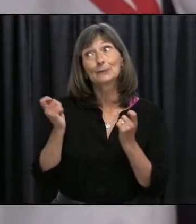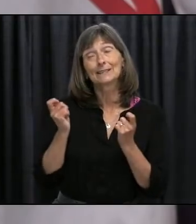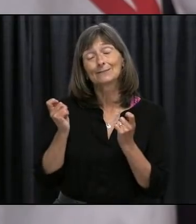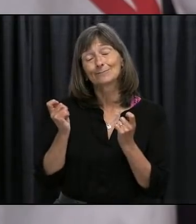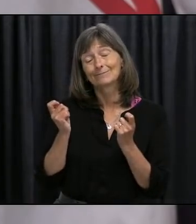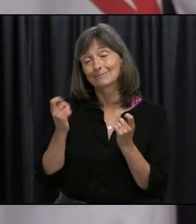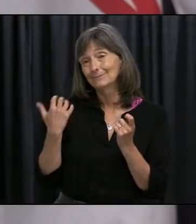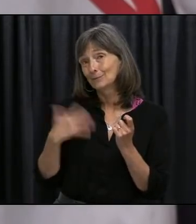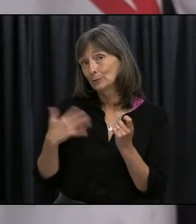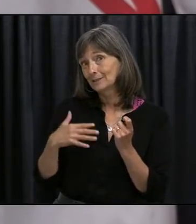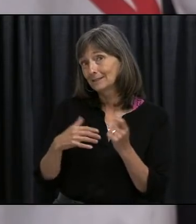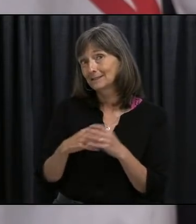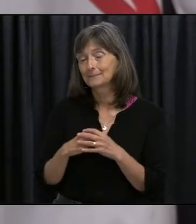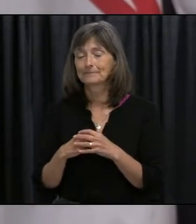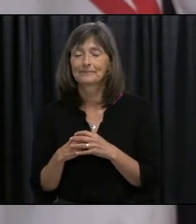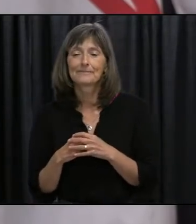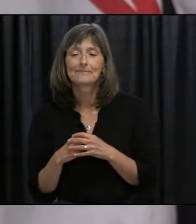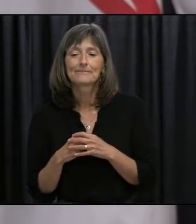much, sometimes the,